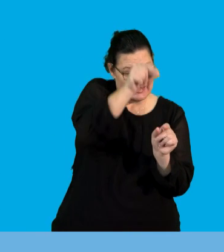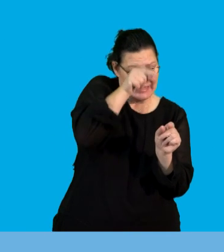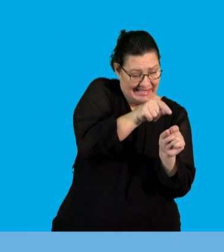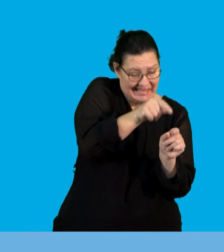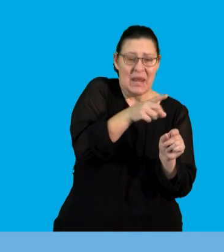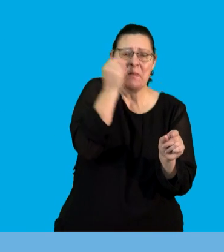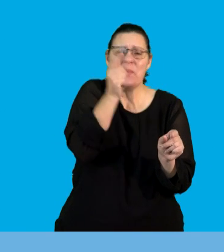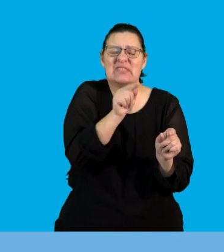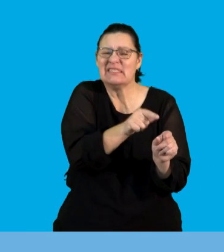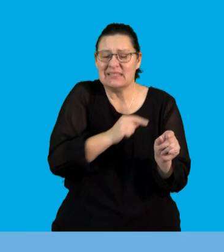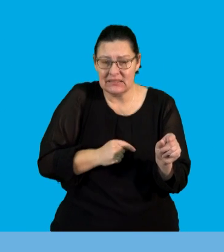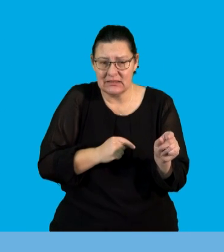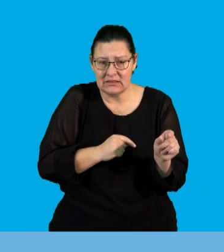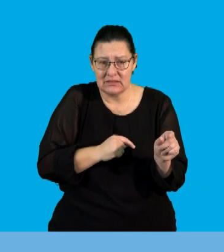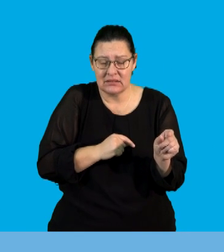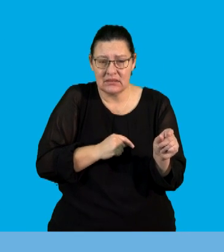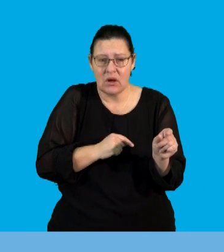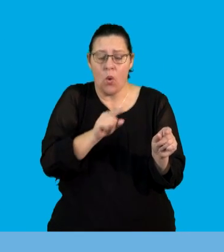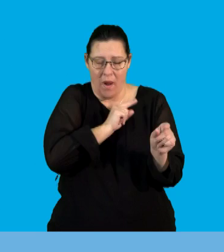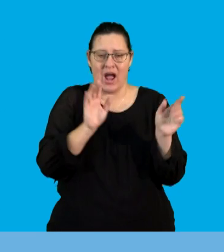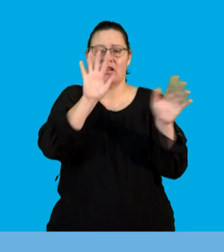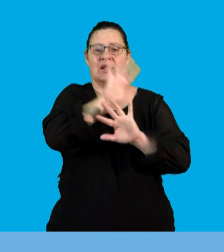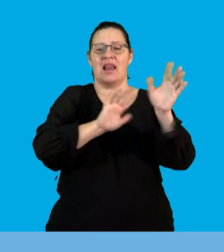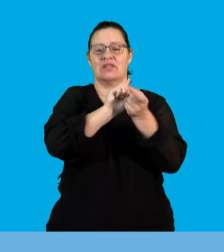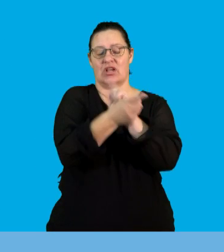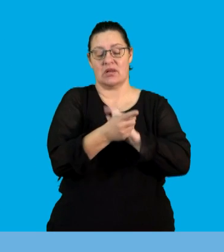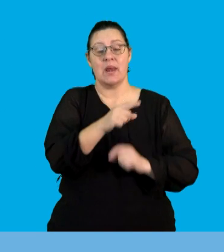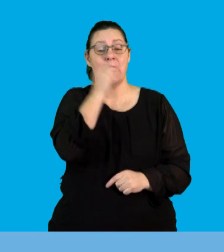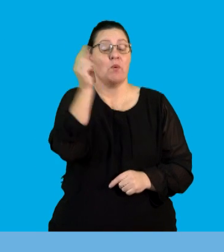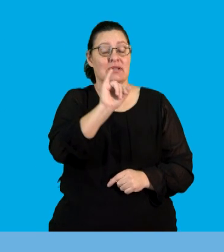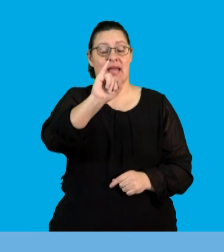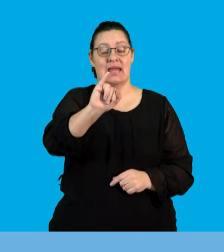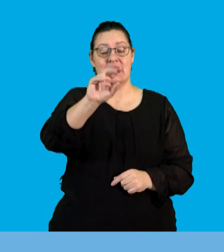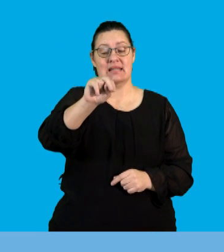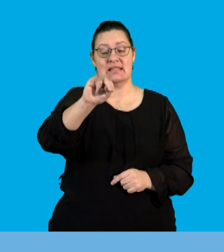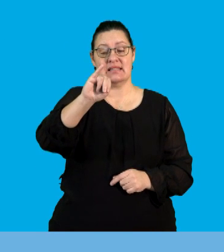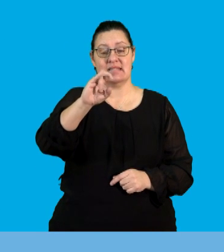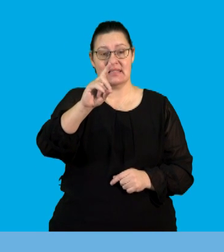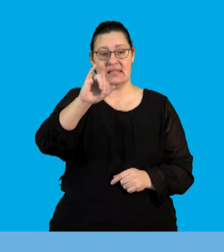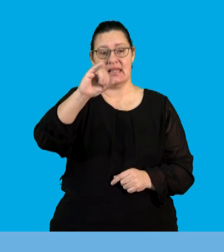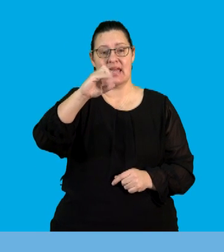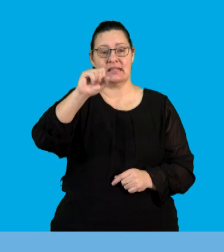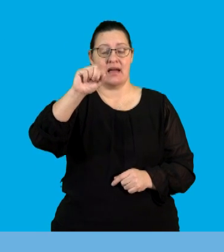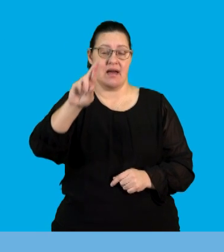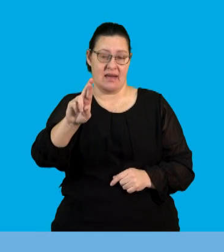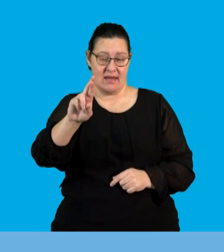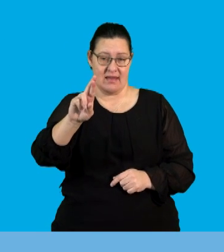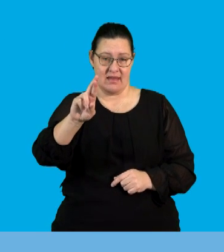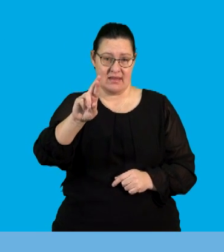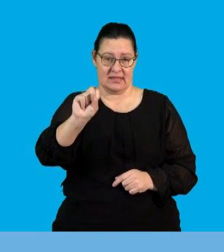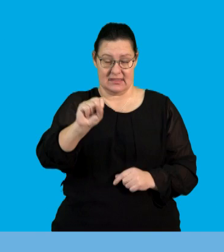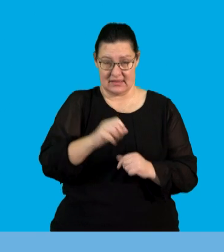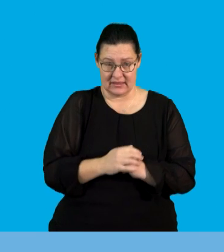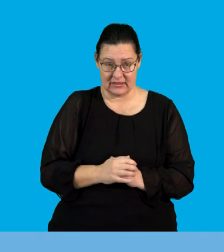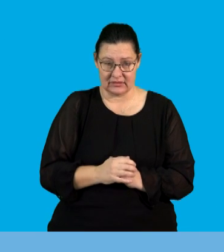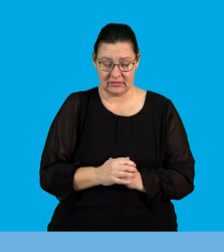that substance is called an. So we do know that indicators, they change color